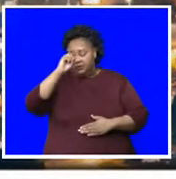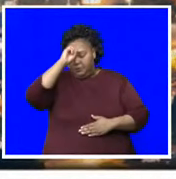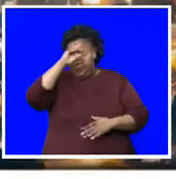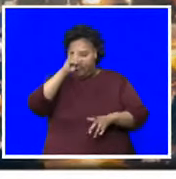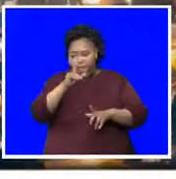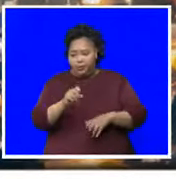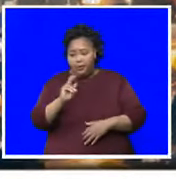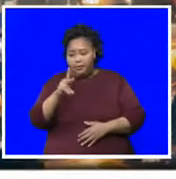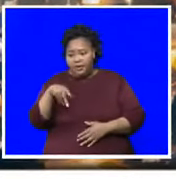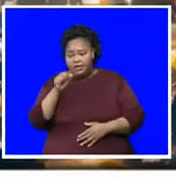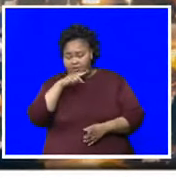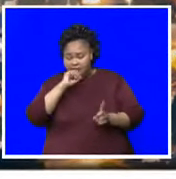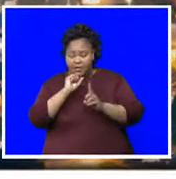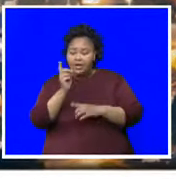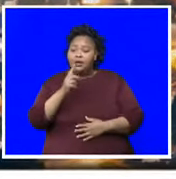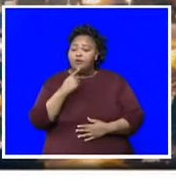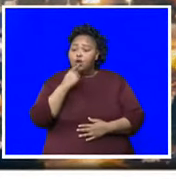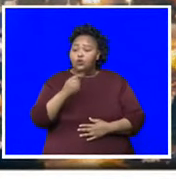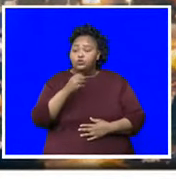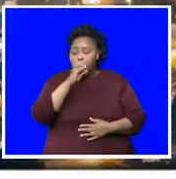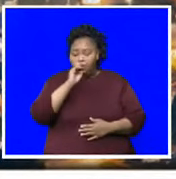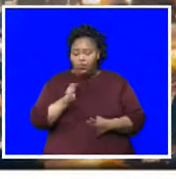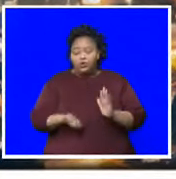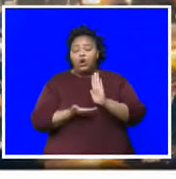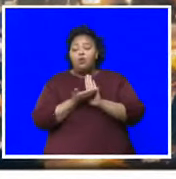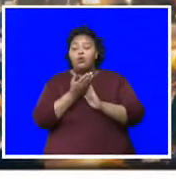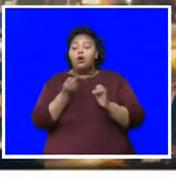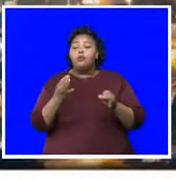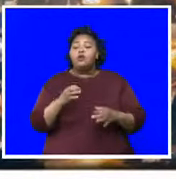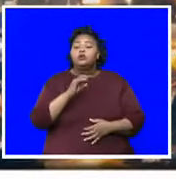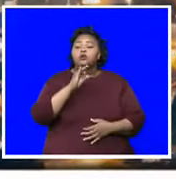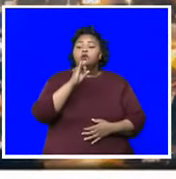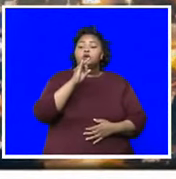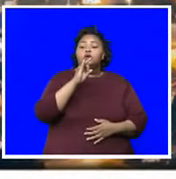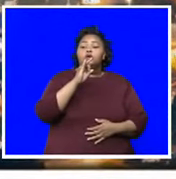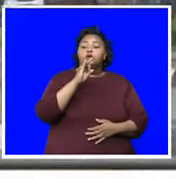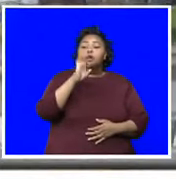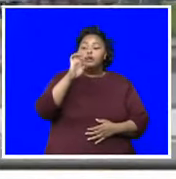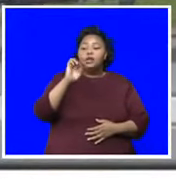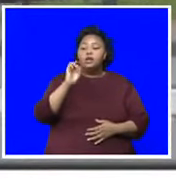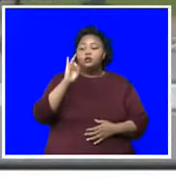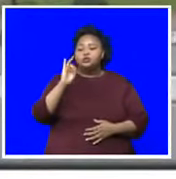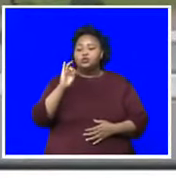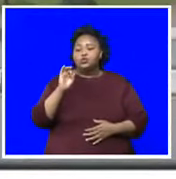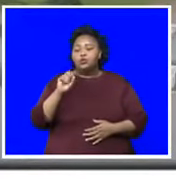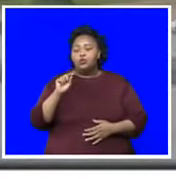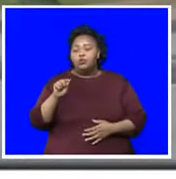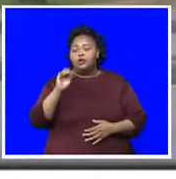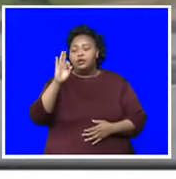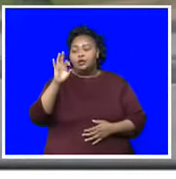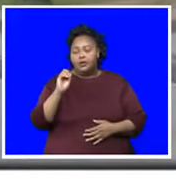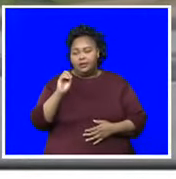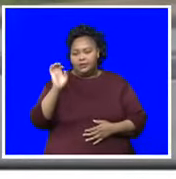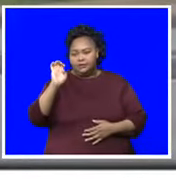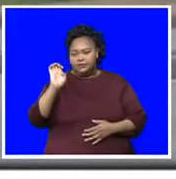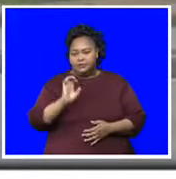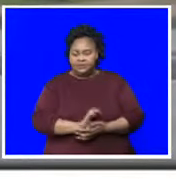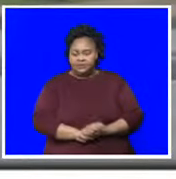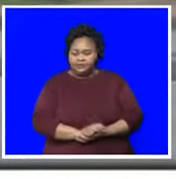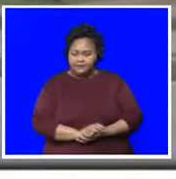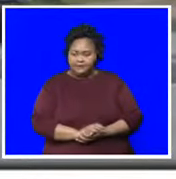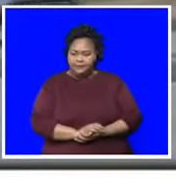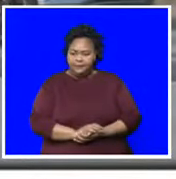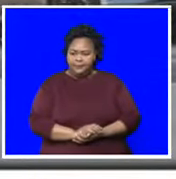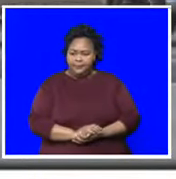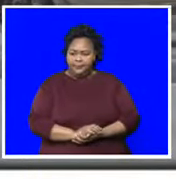says fuel price will increase by 2 emalangeni 30 cents per liter from Friday. Some motor vehicle owners were